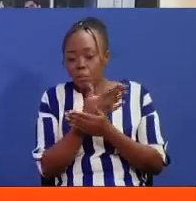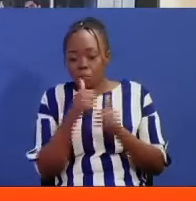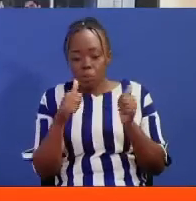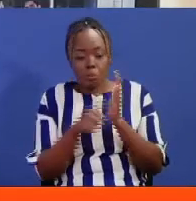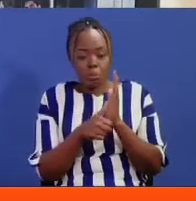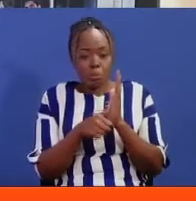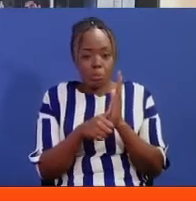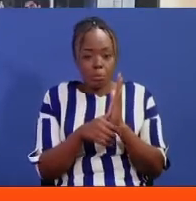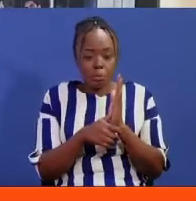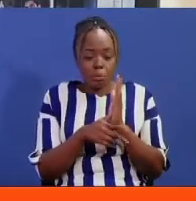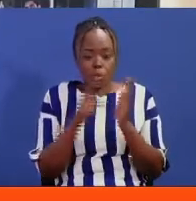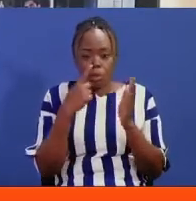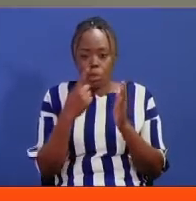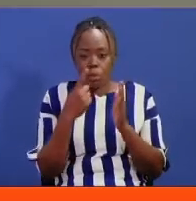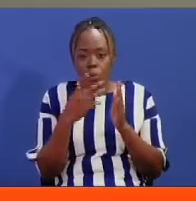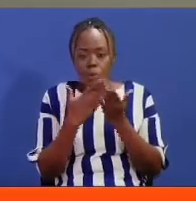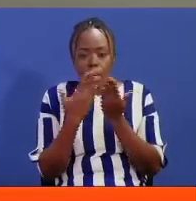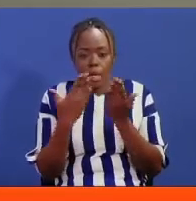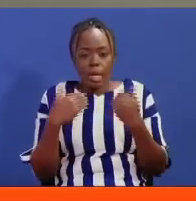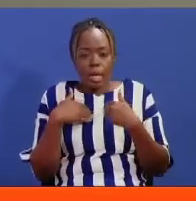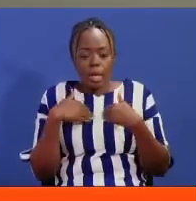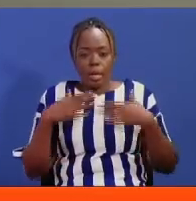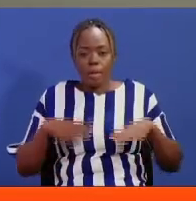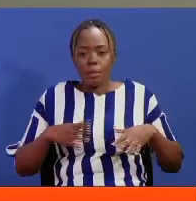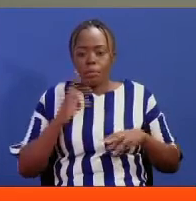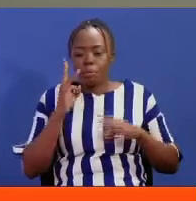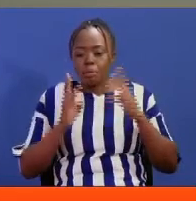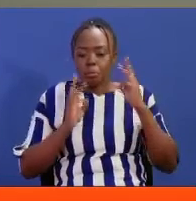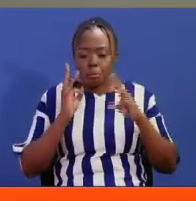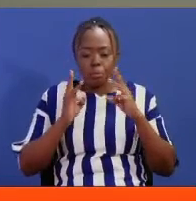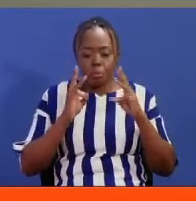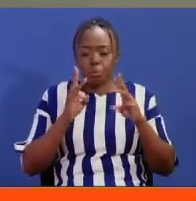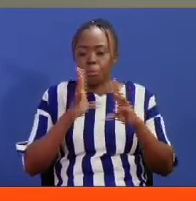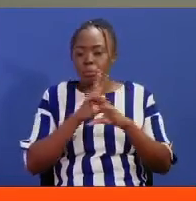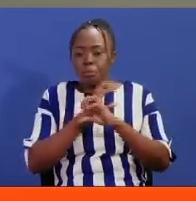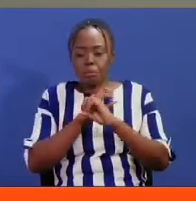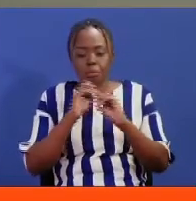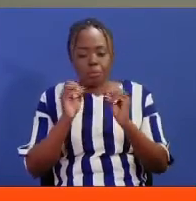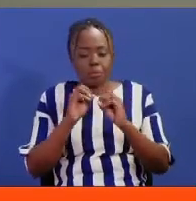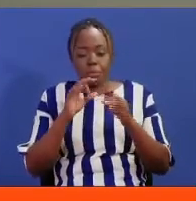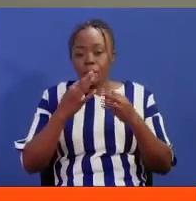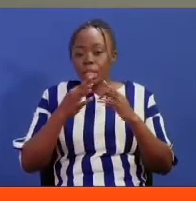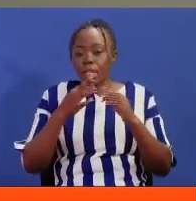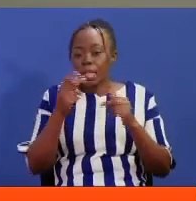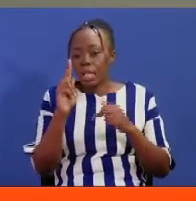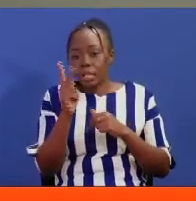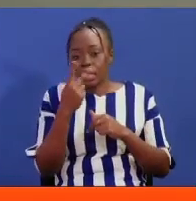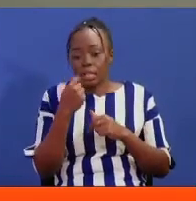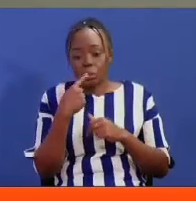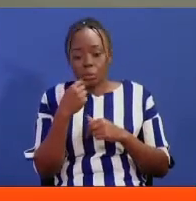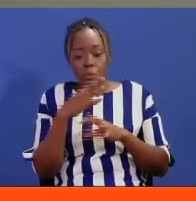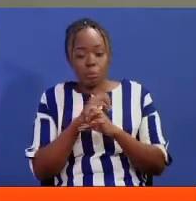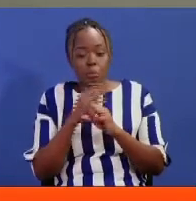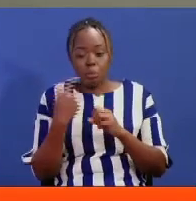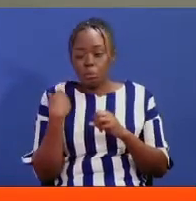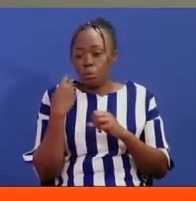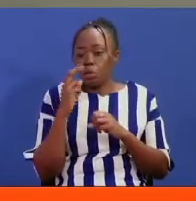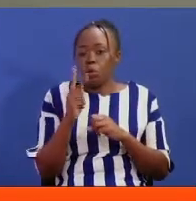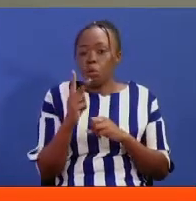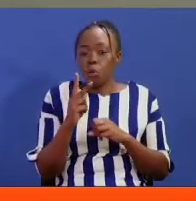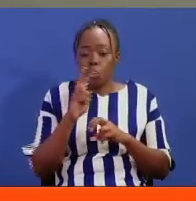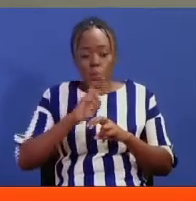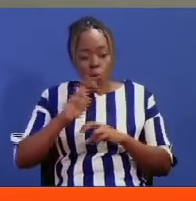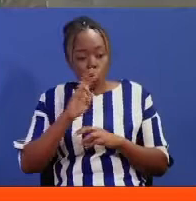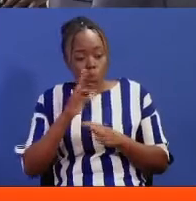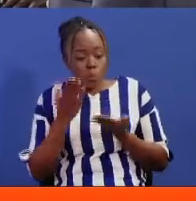One thing I would say is that people should not be worried if they don't get the second dose. And two, we're looking